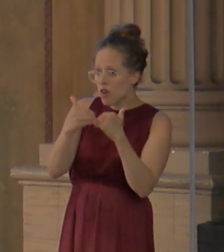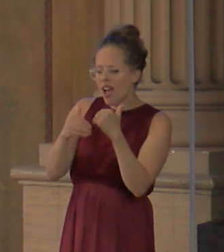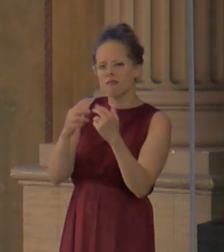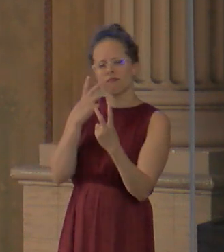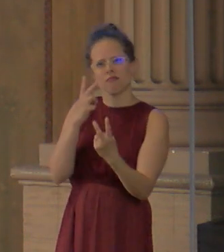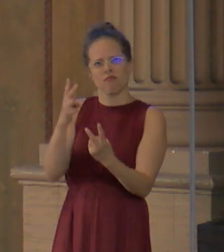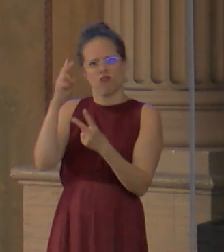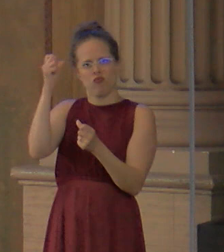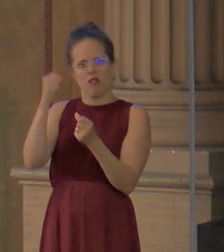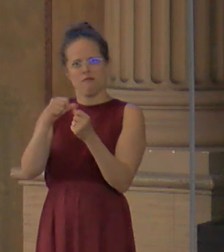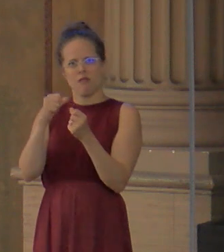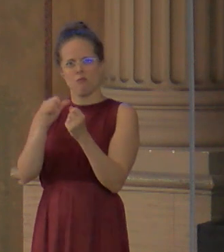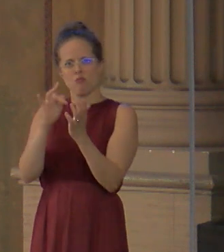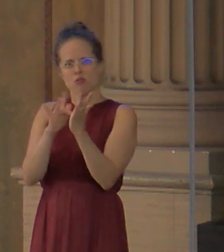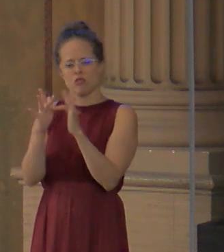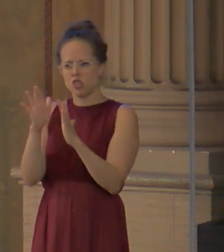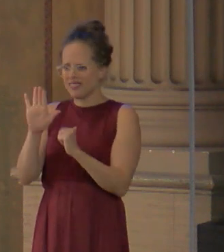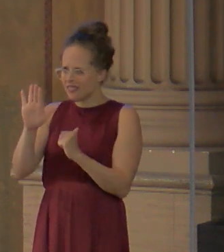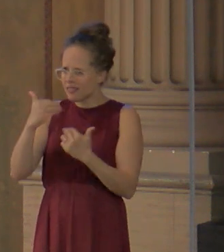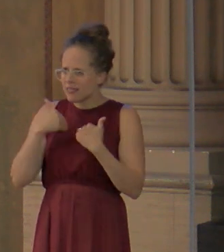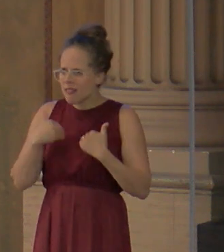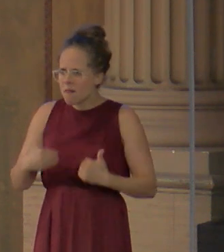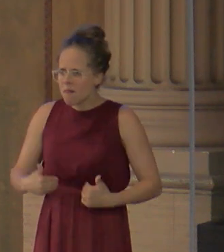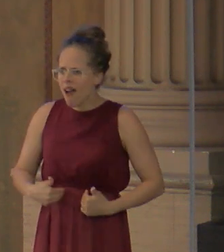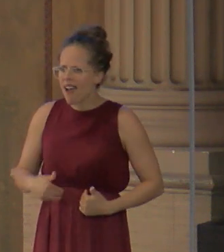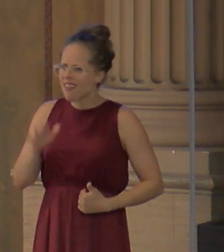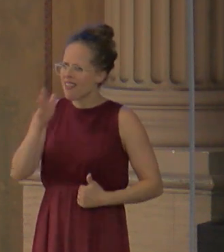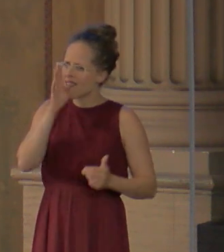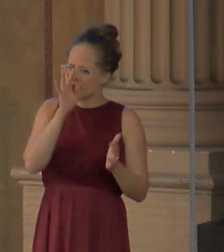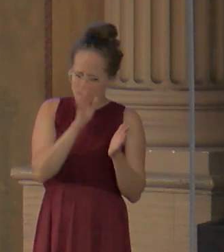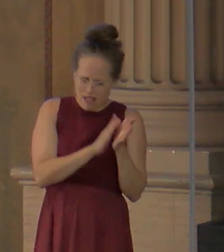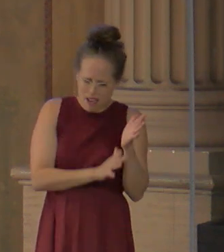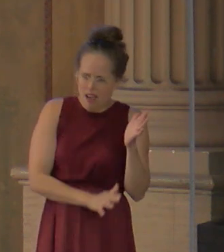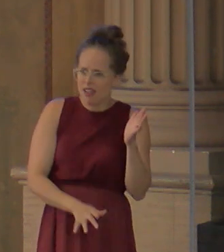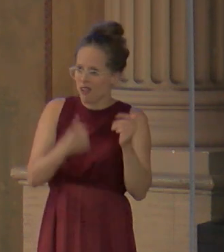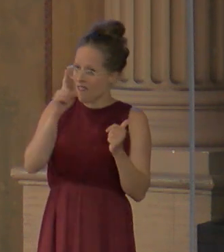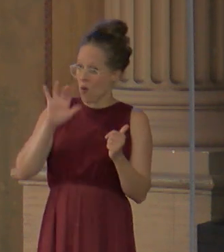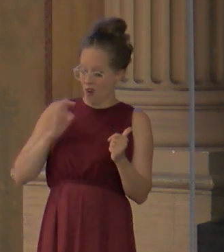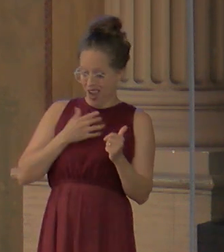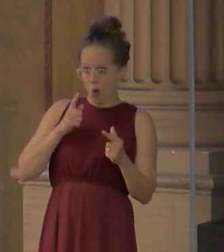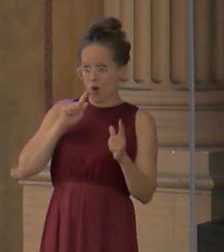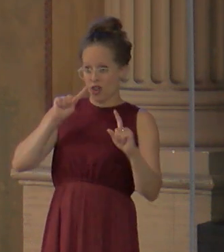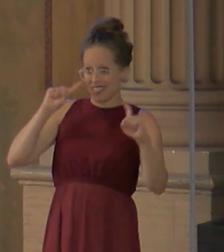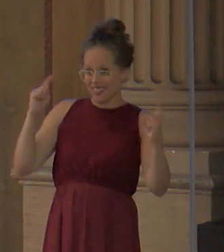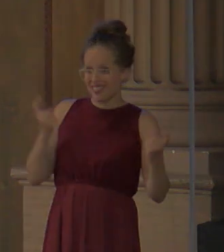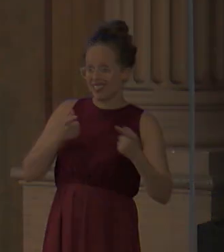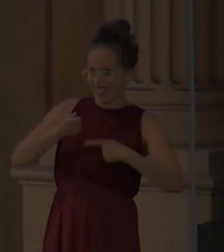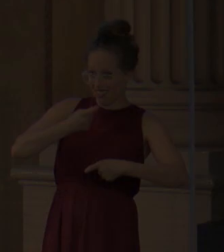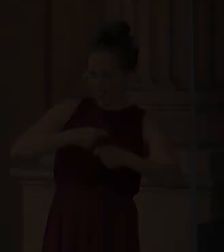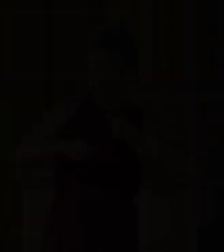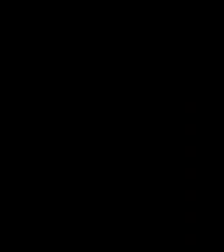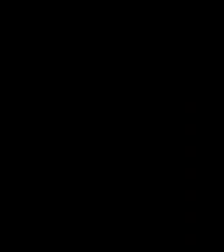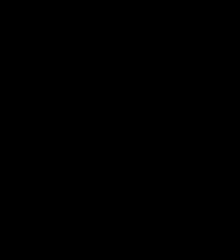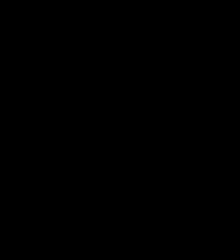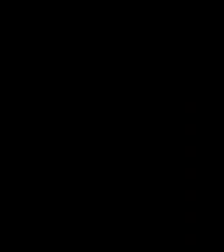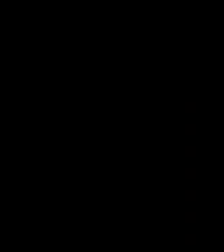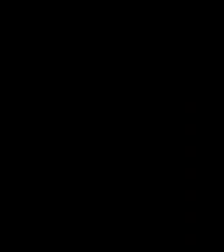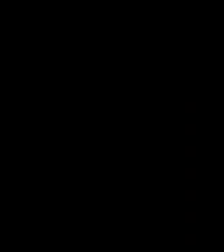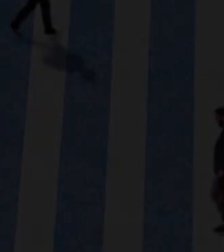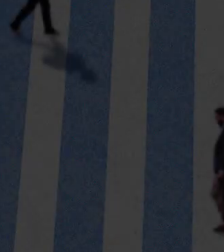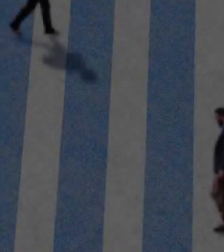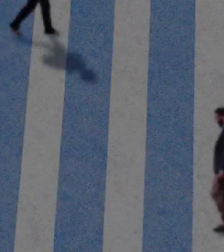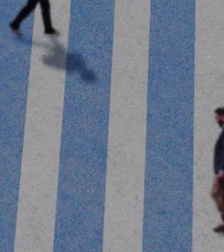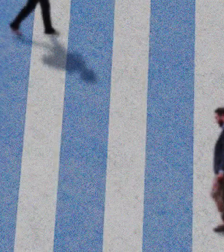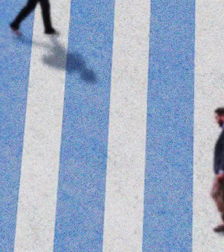Christ. We're reminded of his blood that was spilled for the remission of our sins, which includes unwise speech.